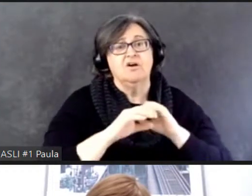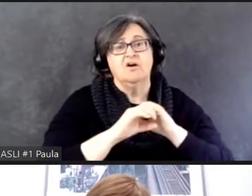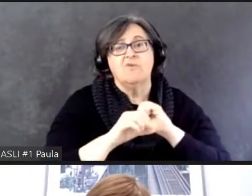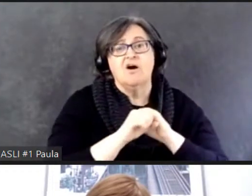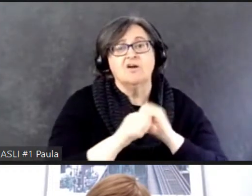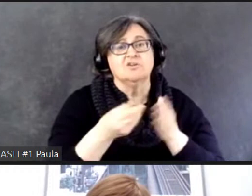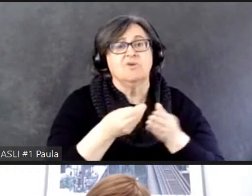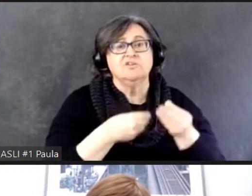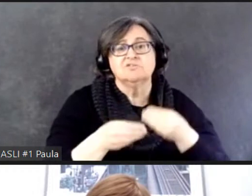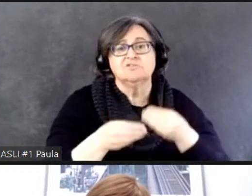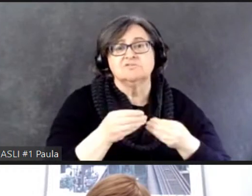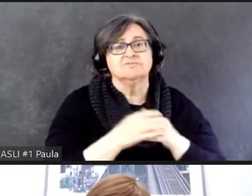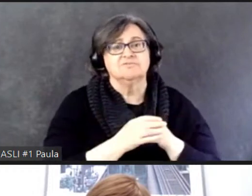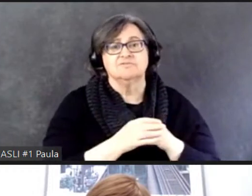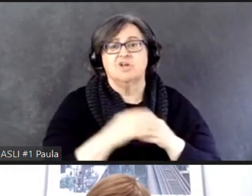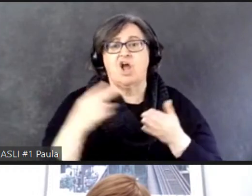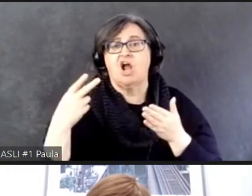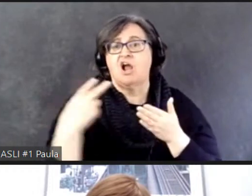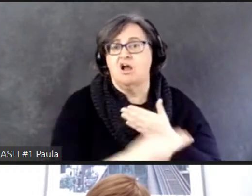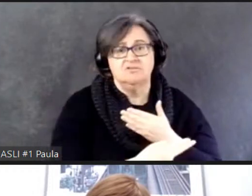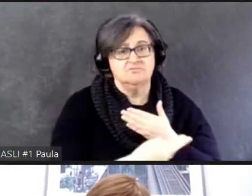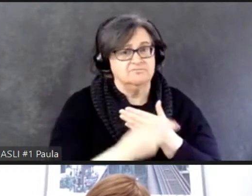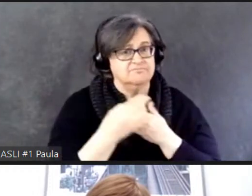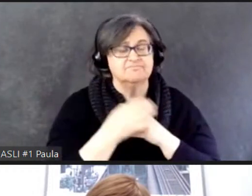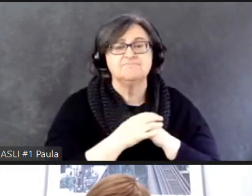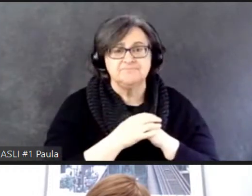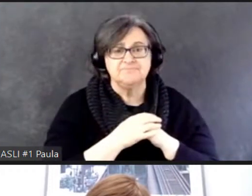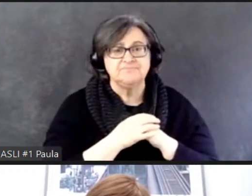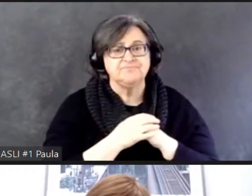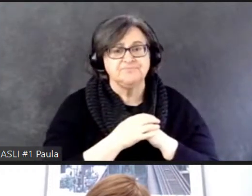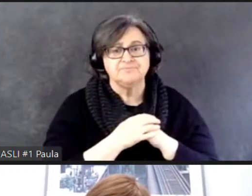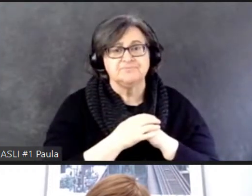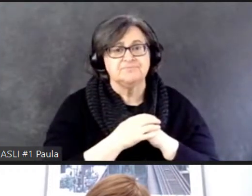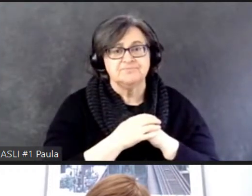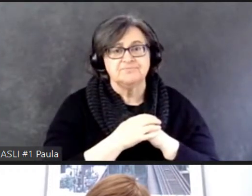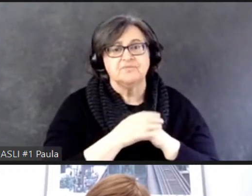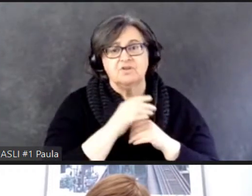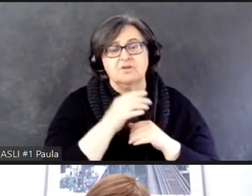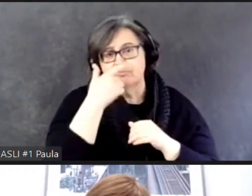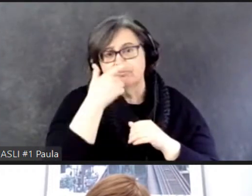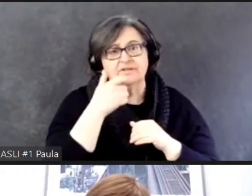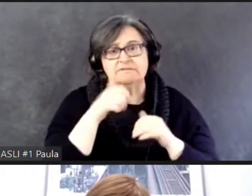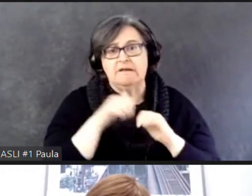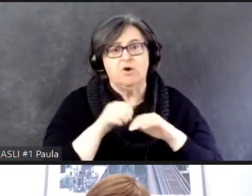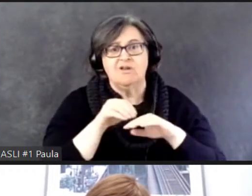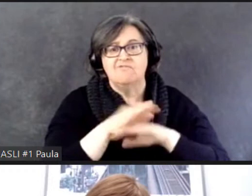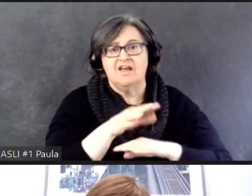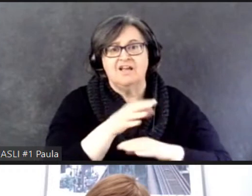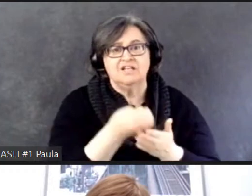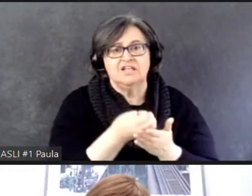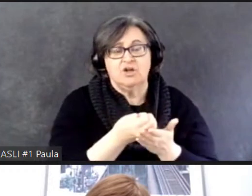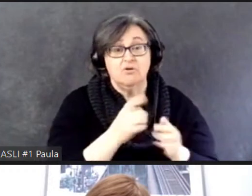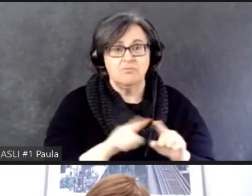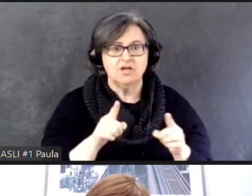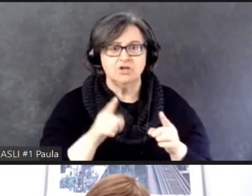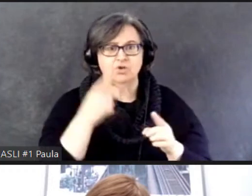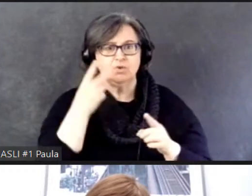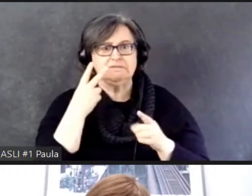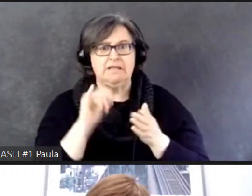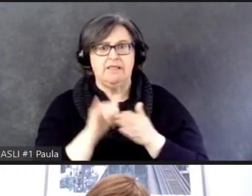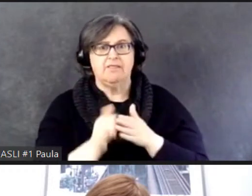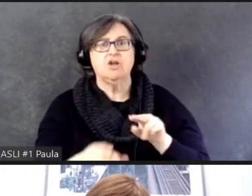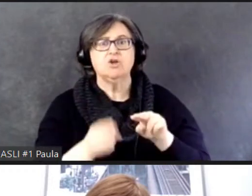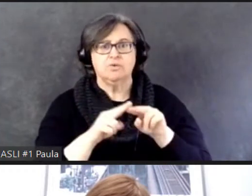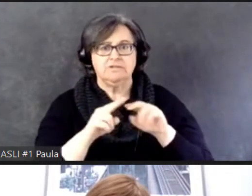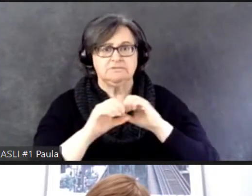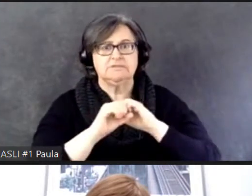budgets, advertising budgets had been cut because of just the general effect on the economy. But you're starting to see that come back as